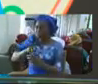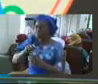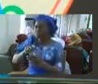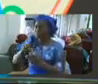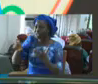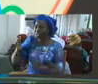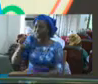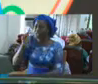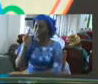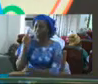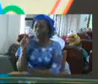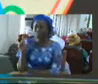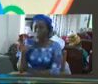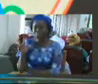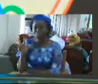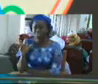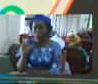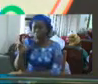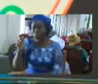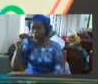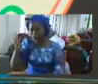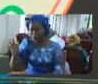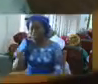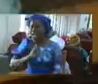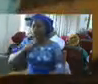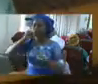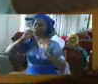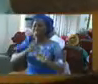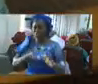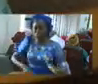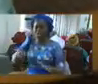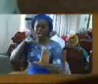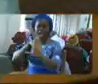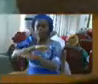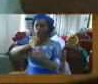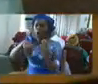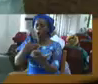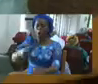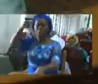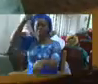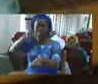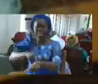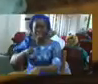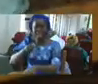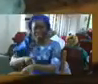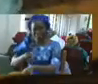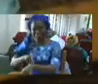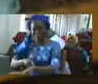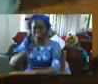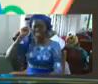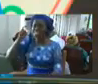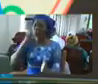from verse 1 to 4, he said, I will bless the Lord at all times. His praise